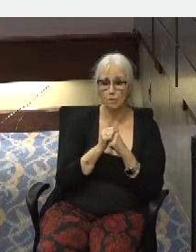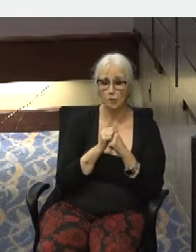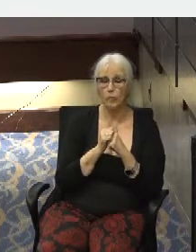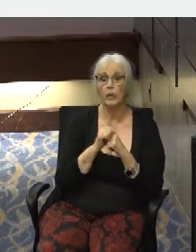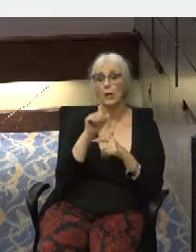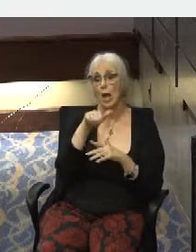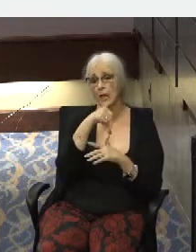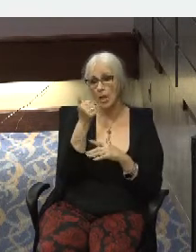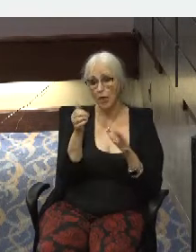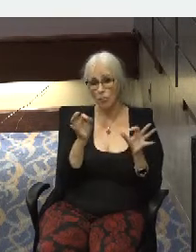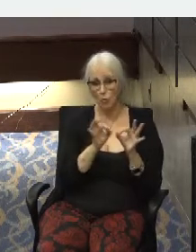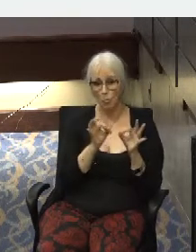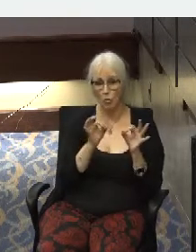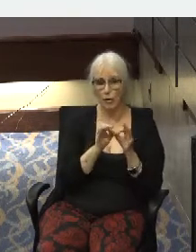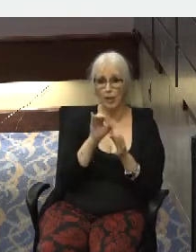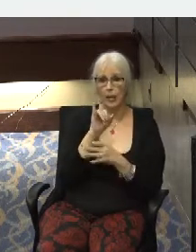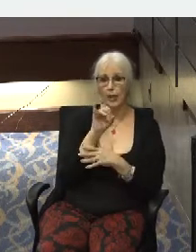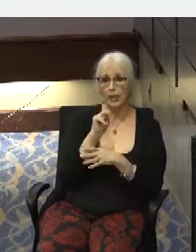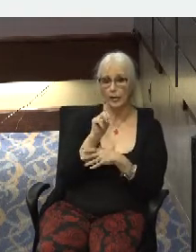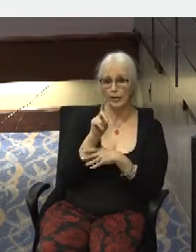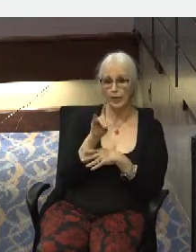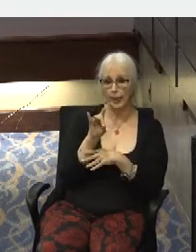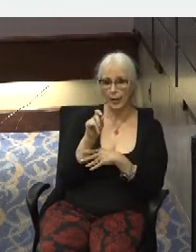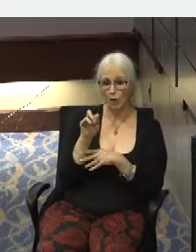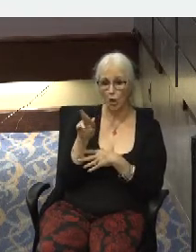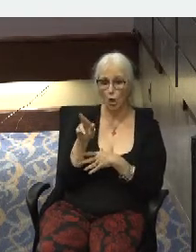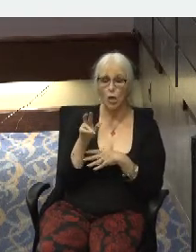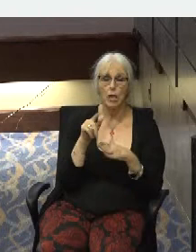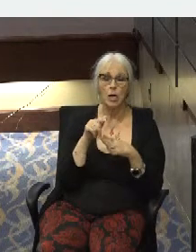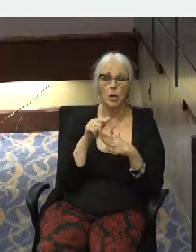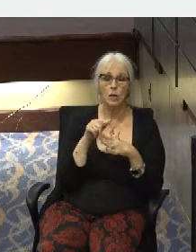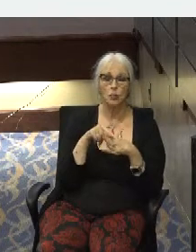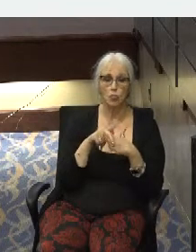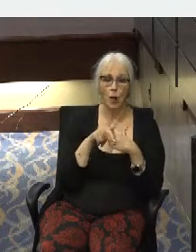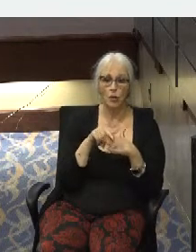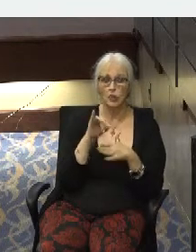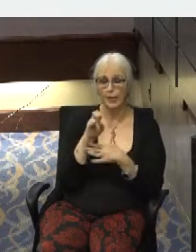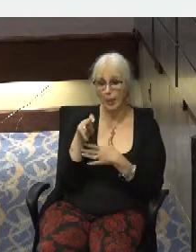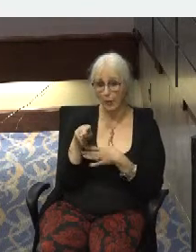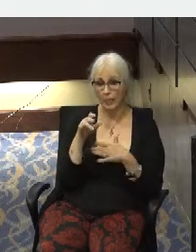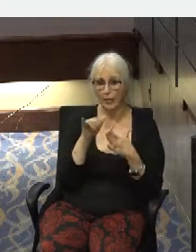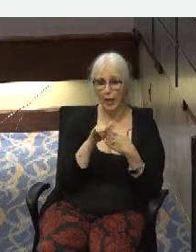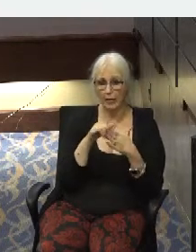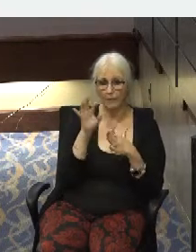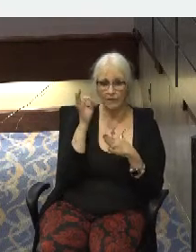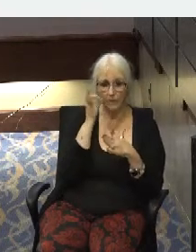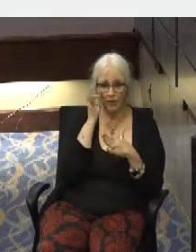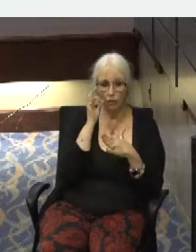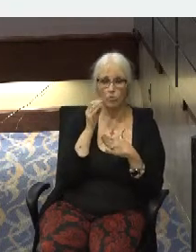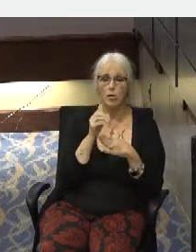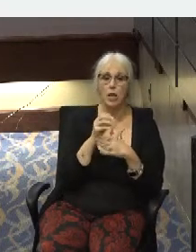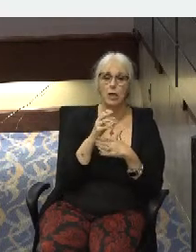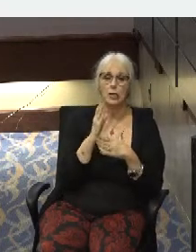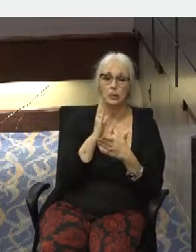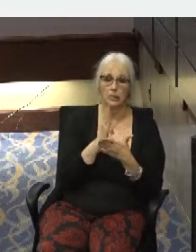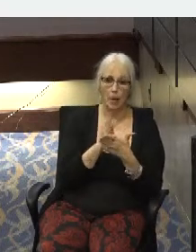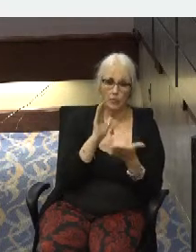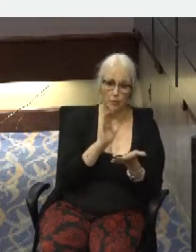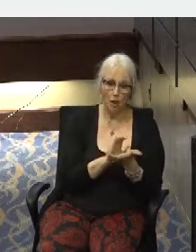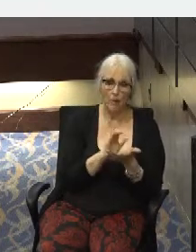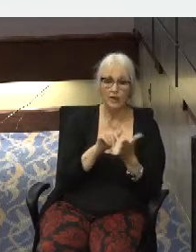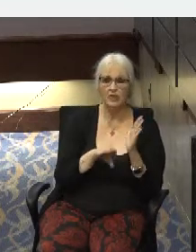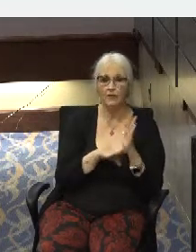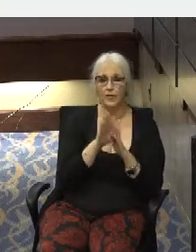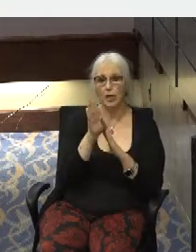Another key indicator that we looked at was projected ridership, and this is using the Federal Transit Administration STOPS model, which is developed by the